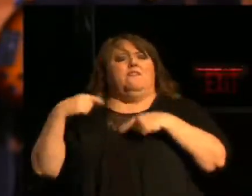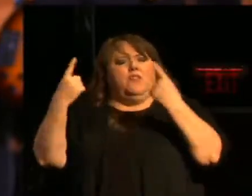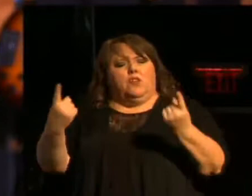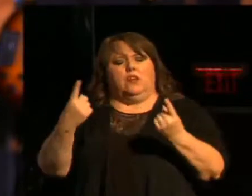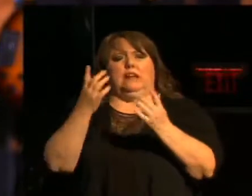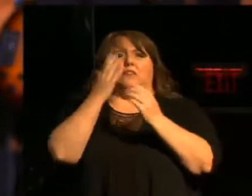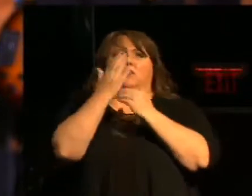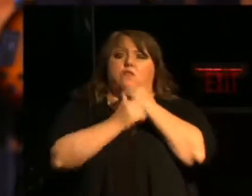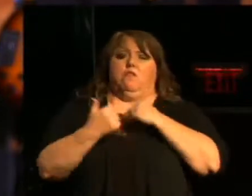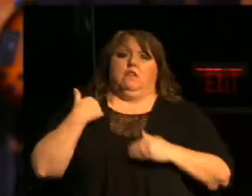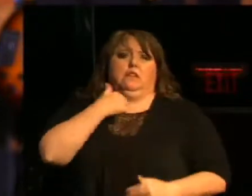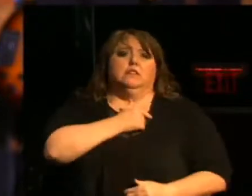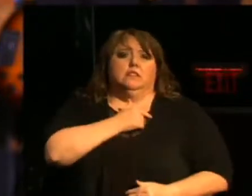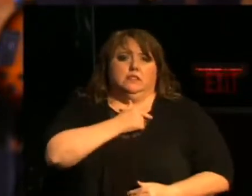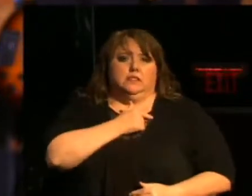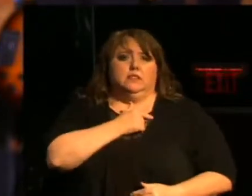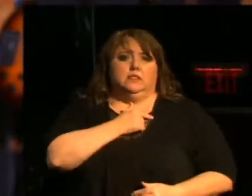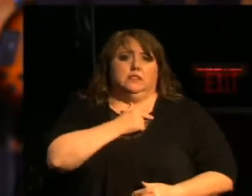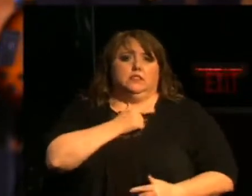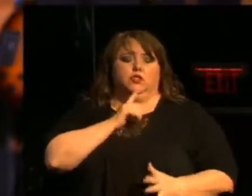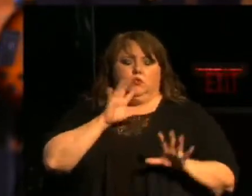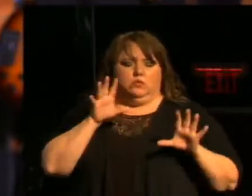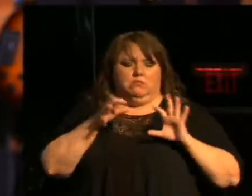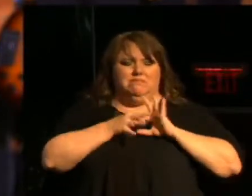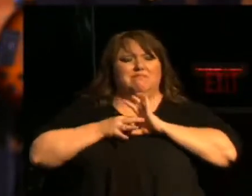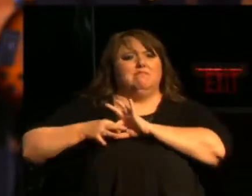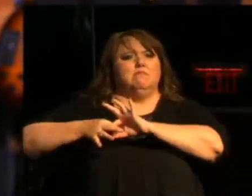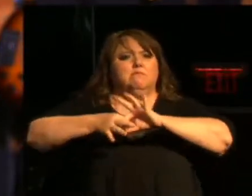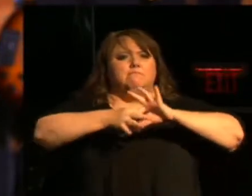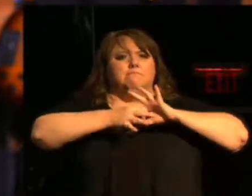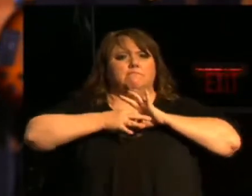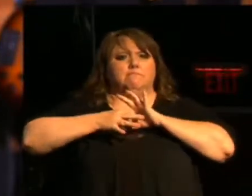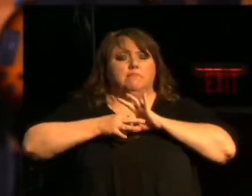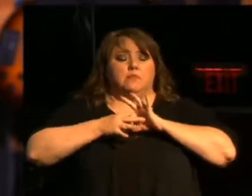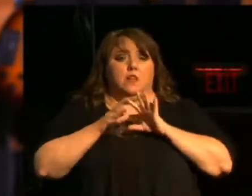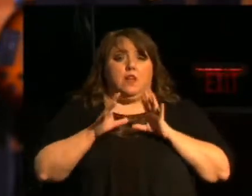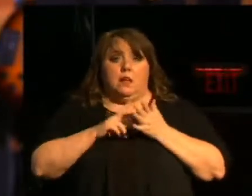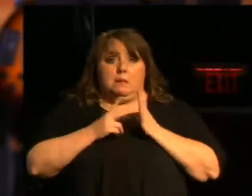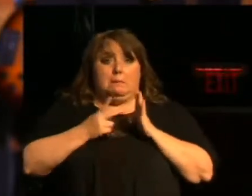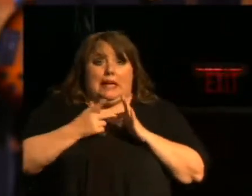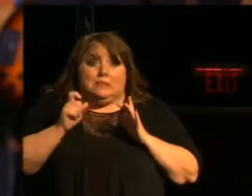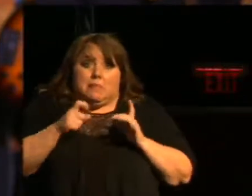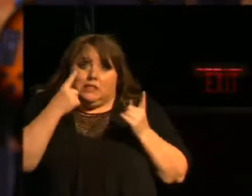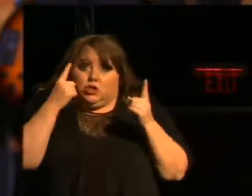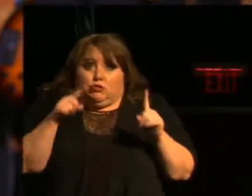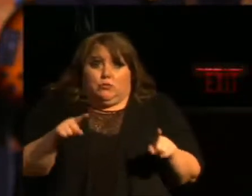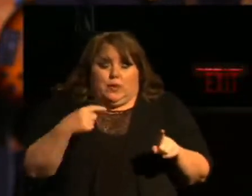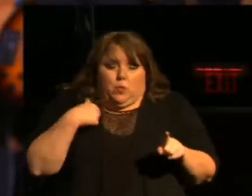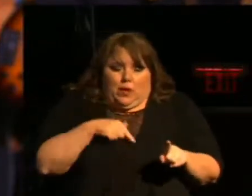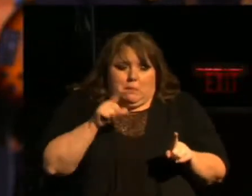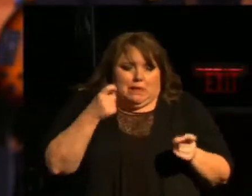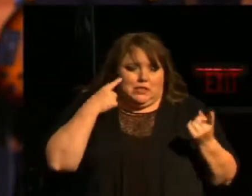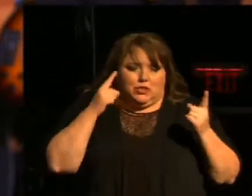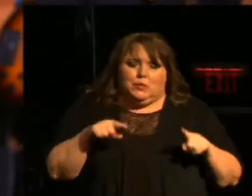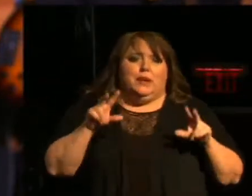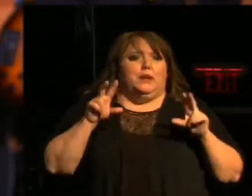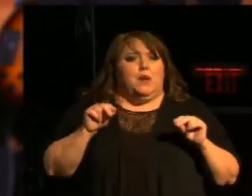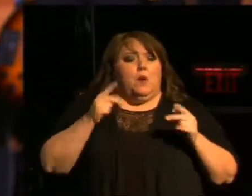I am learning every day to listen to those that I may not agree with, because in those places that I am learning